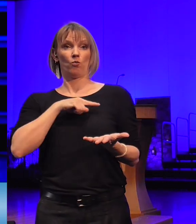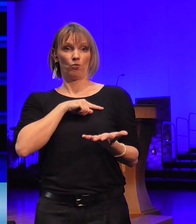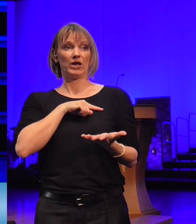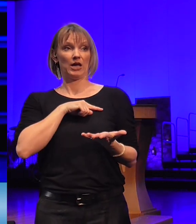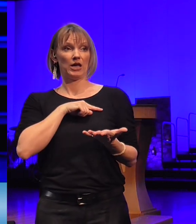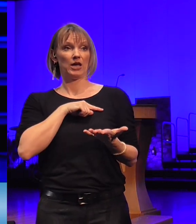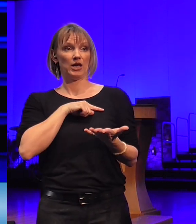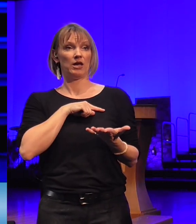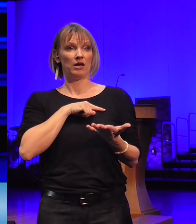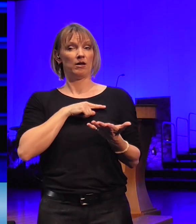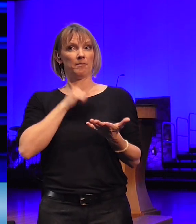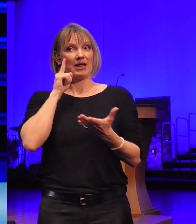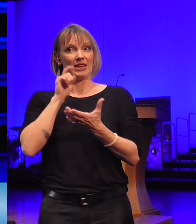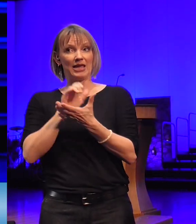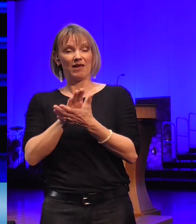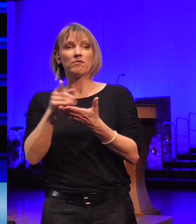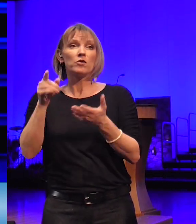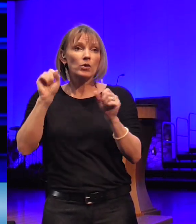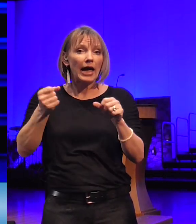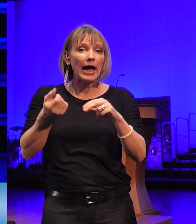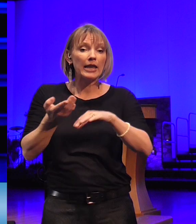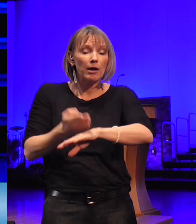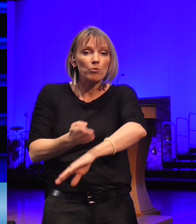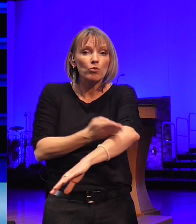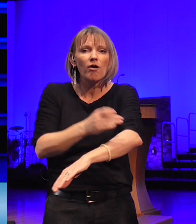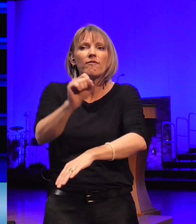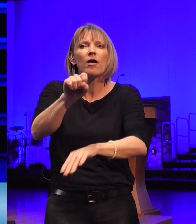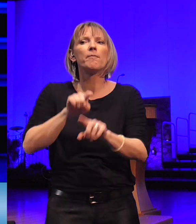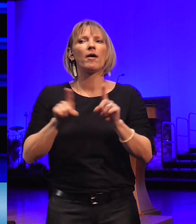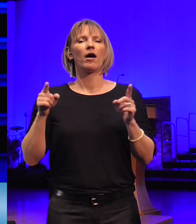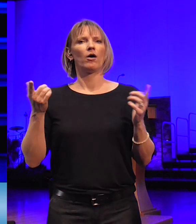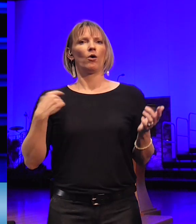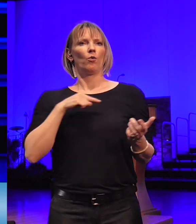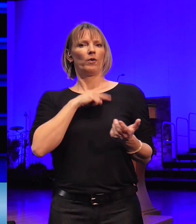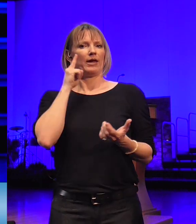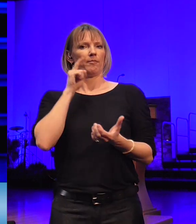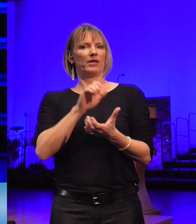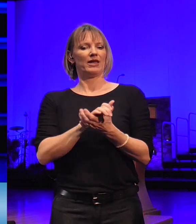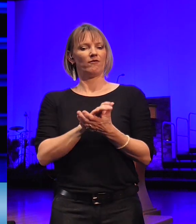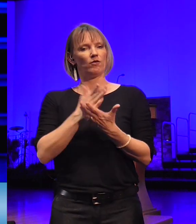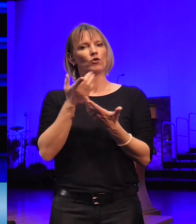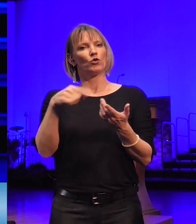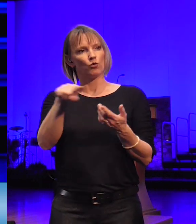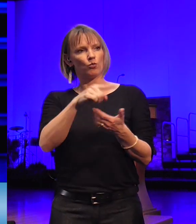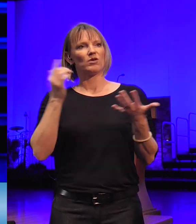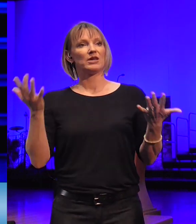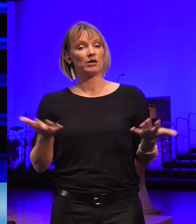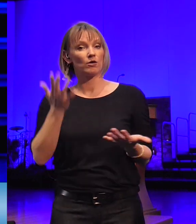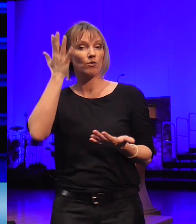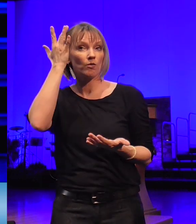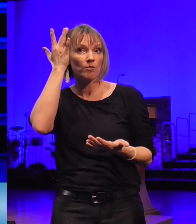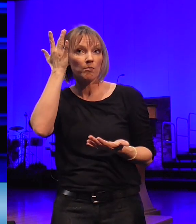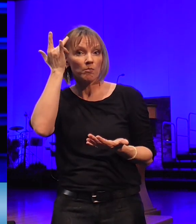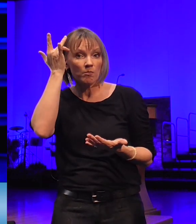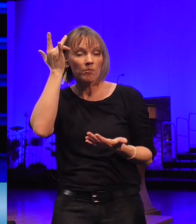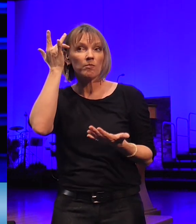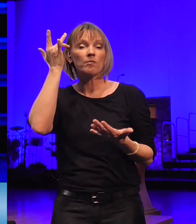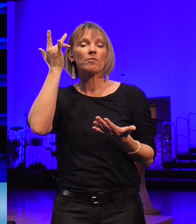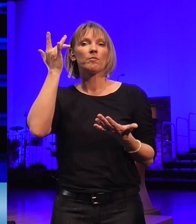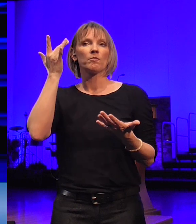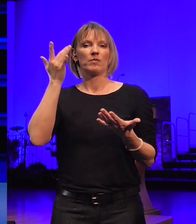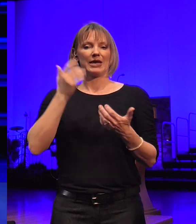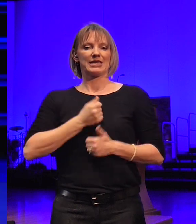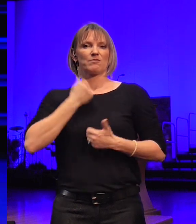have room for improvement, but that you are born a beautiful, precious expression of the